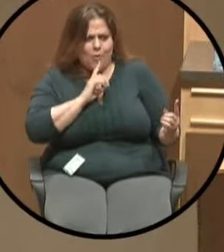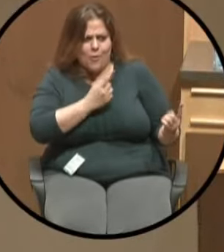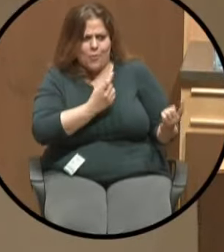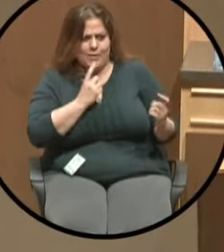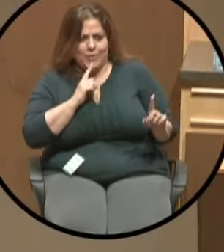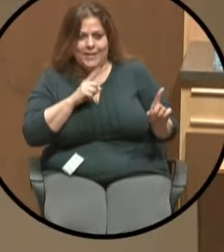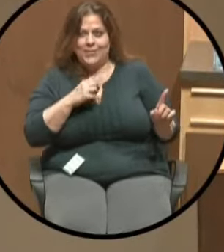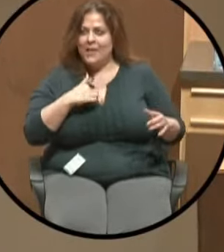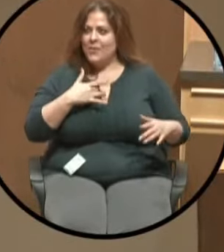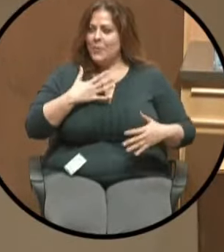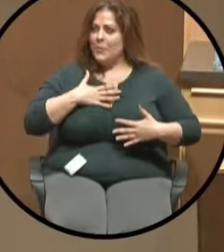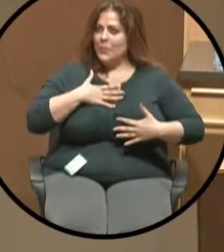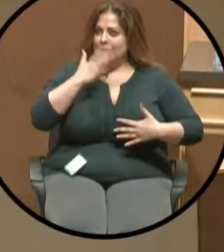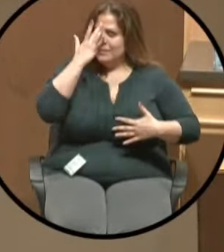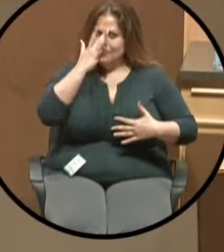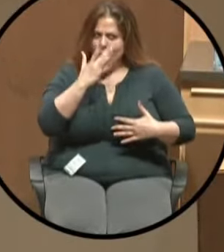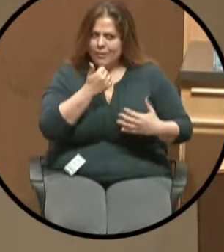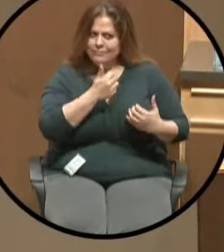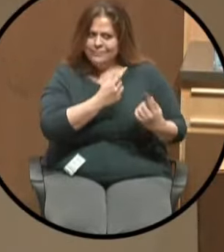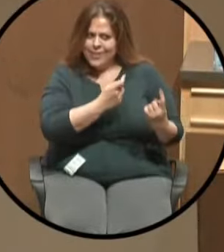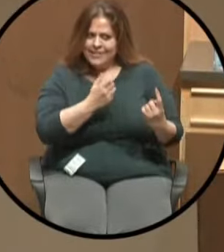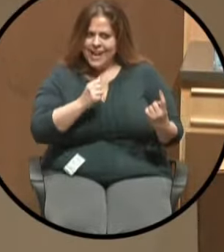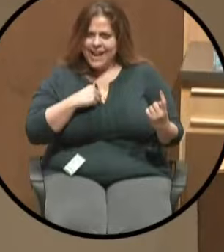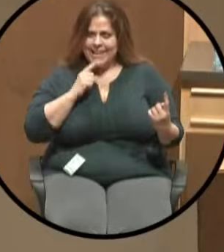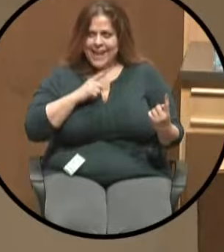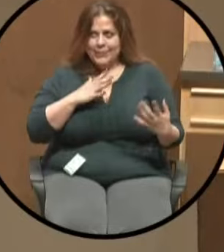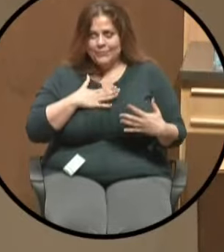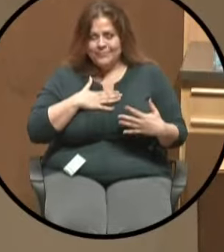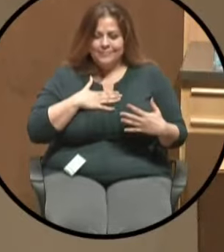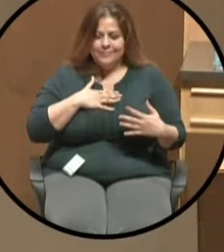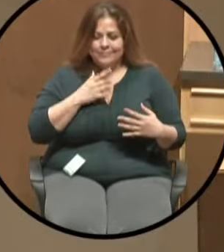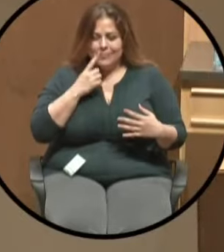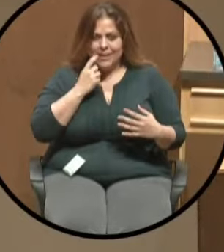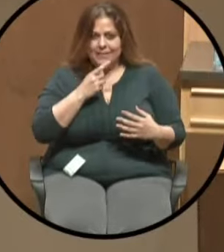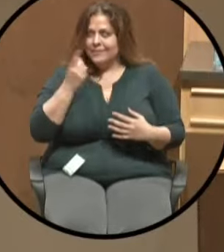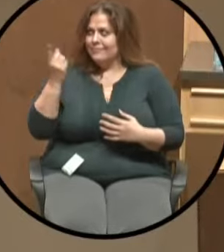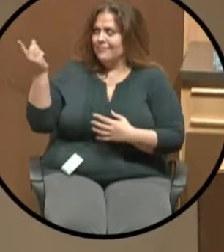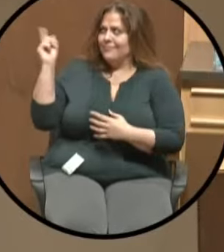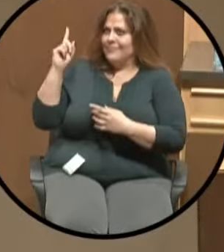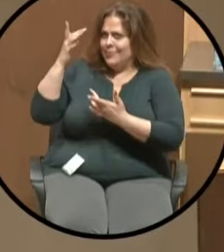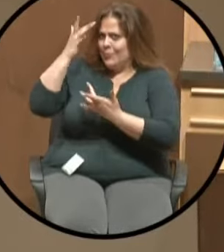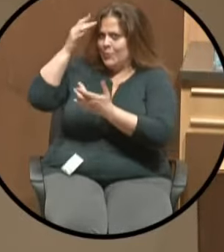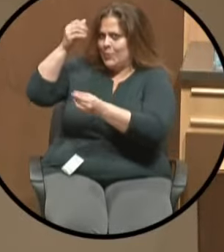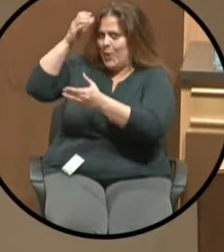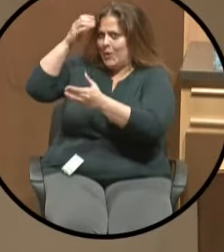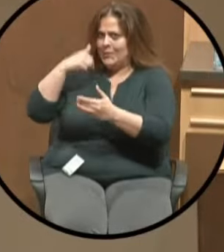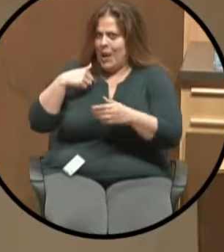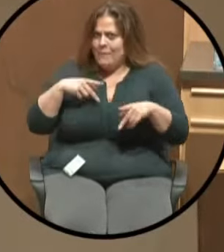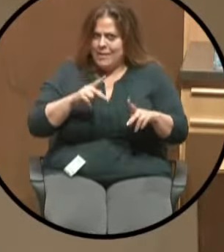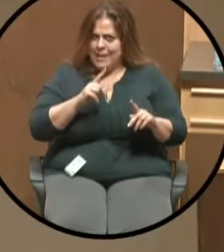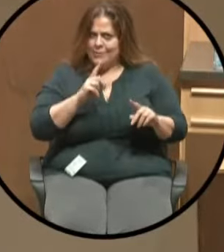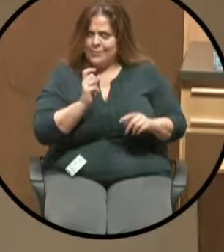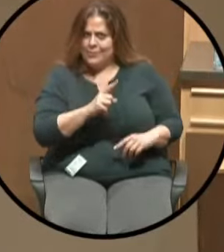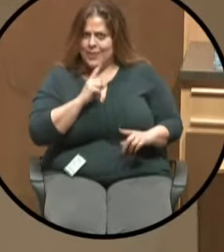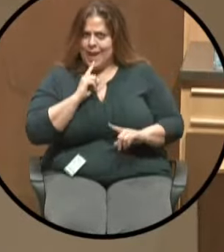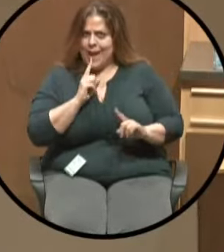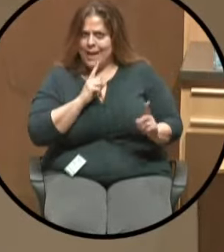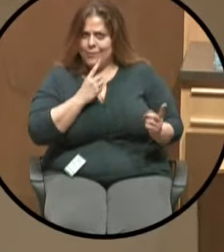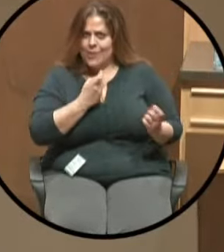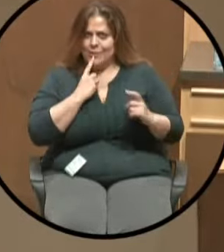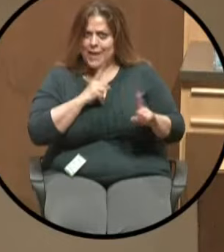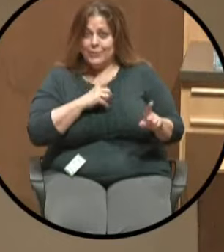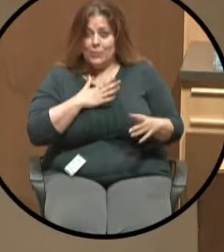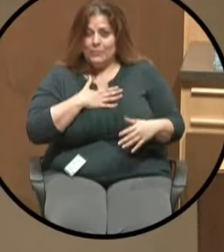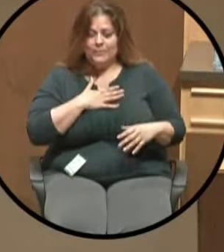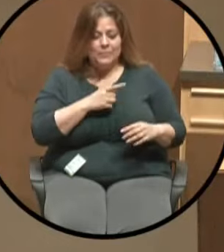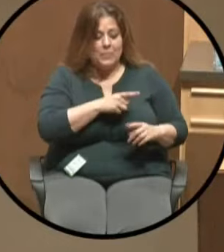feel so smart being able to field any of these questions among these great giants in the medical field. So Lindsay asked a question, what